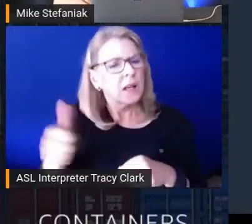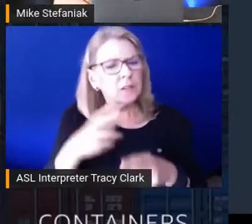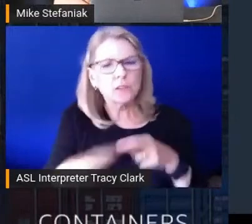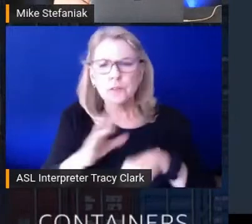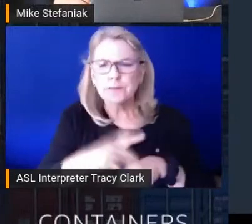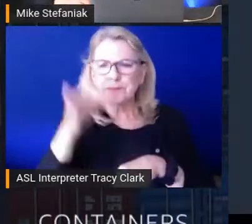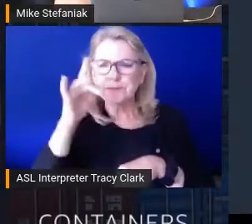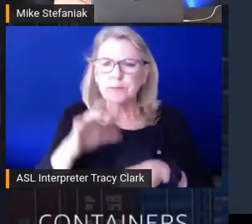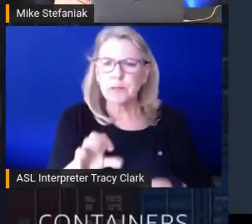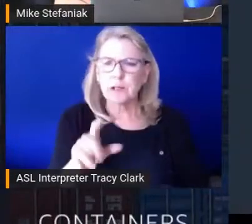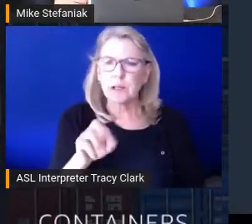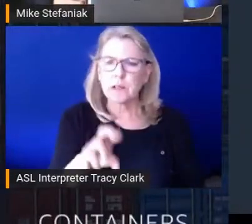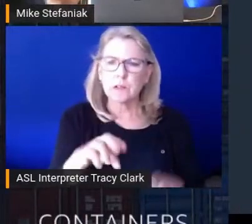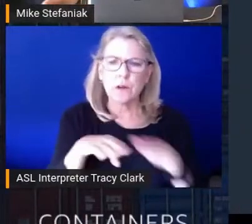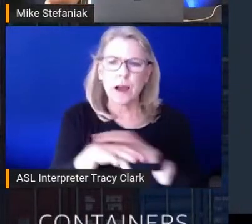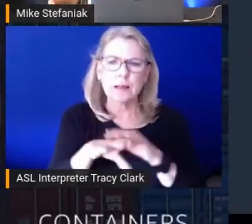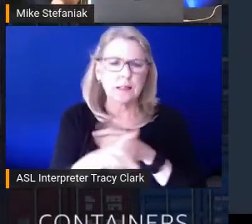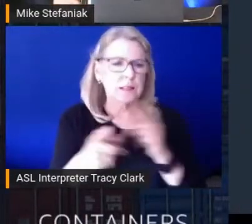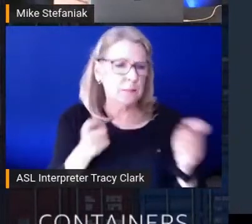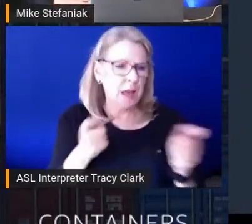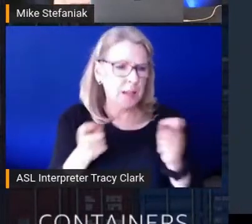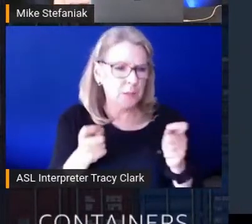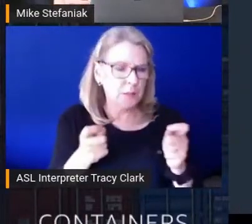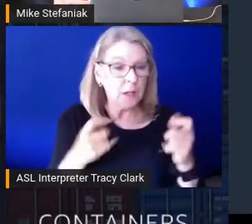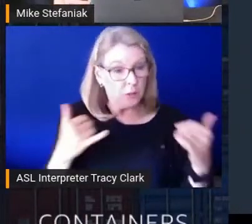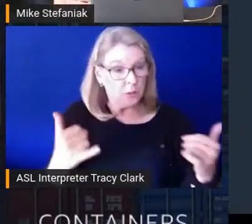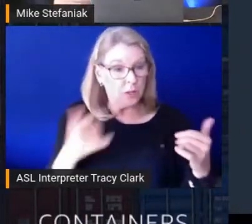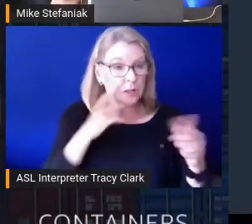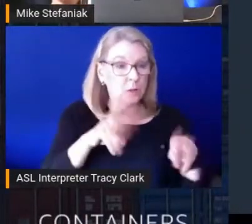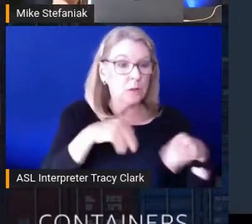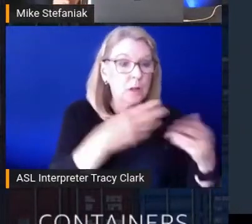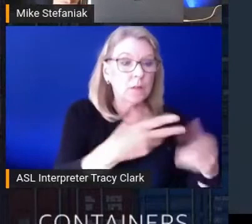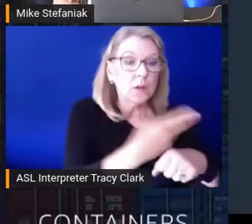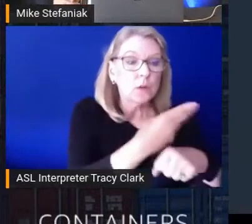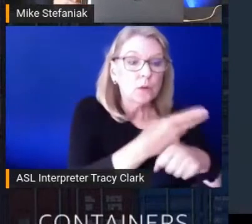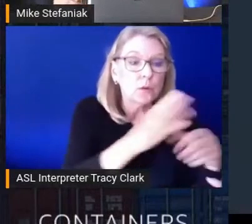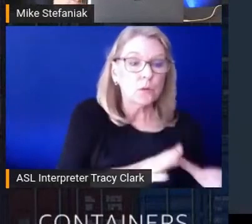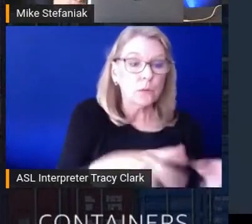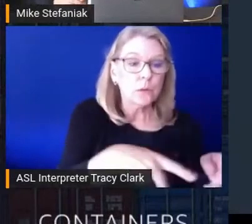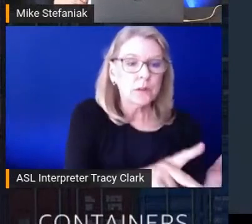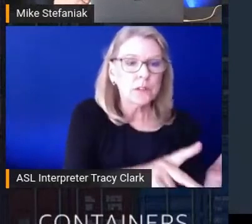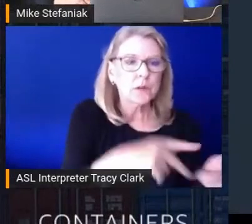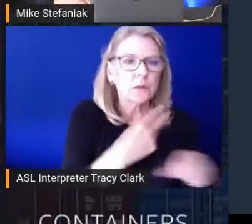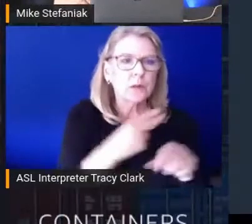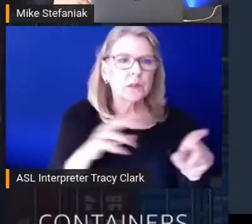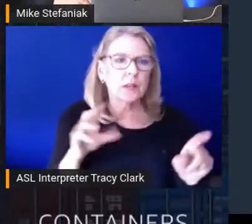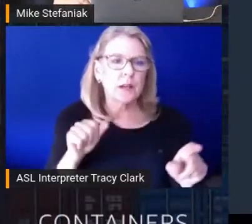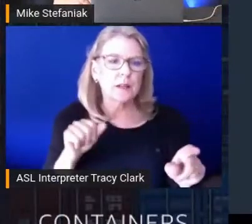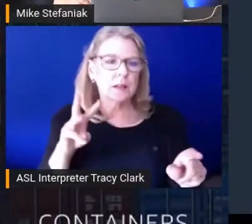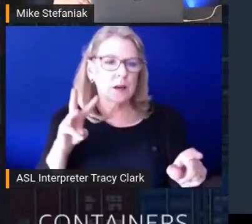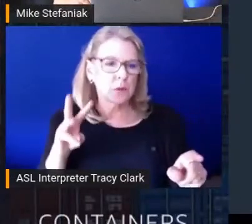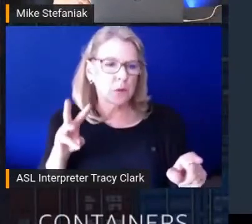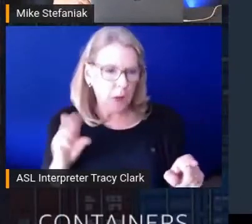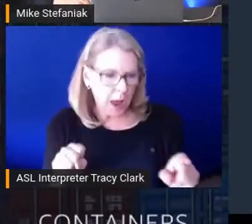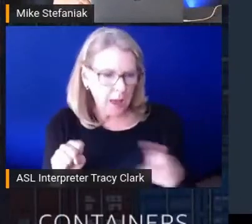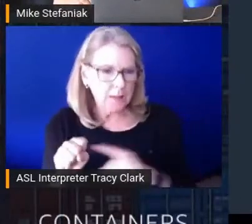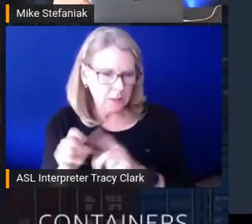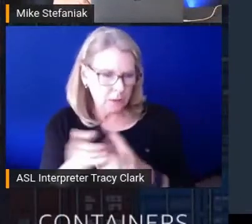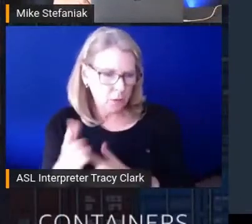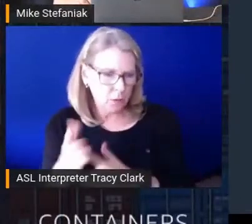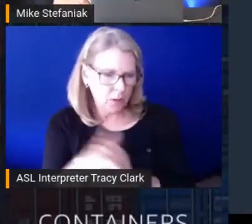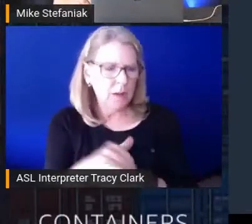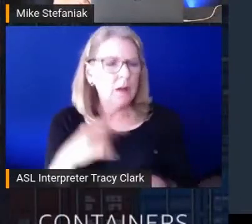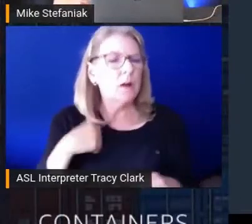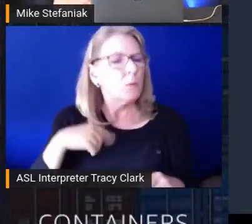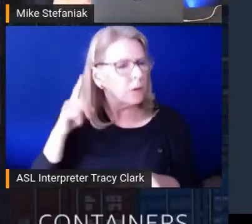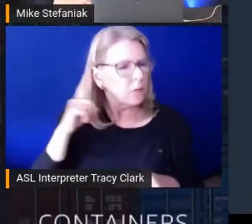users to access your clusters, you do it through the AWS auth config map. And we've heard some challenges